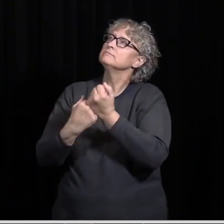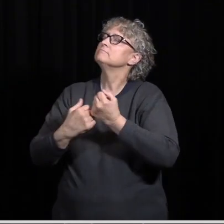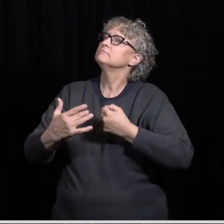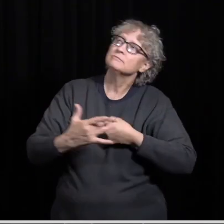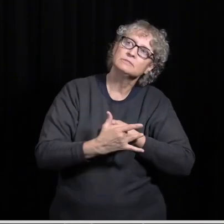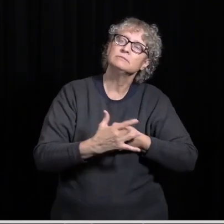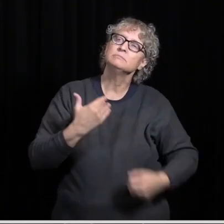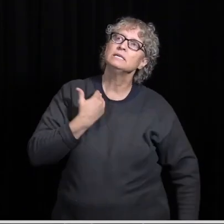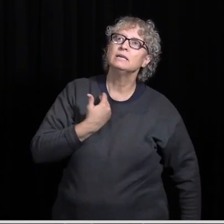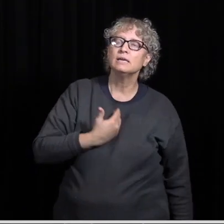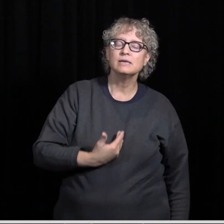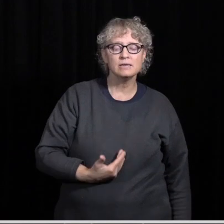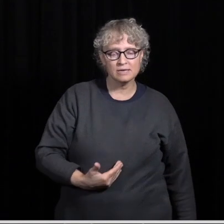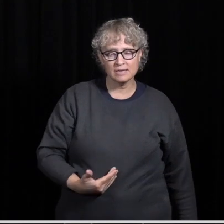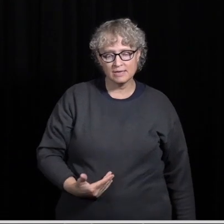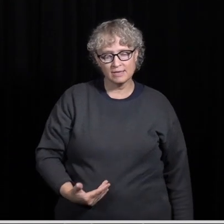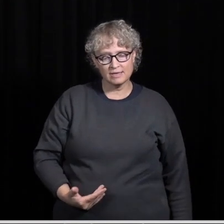running after me.